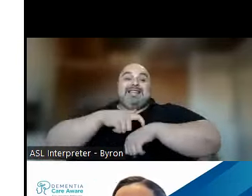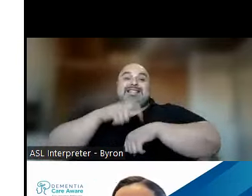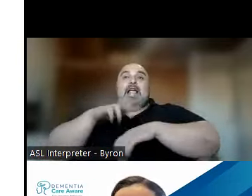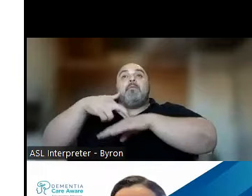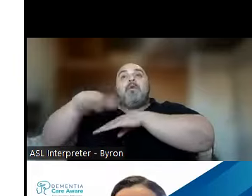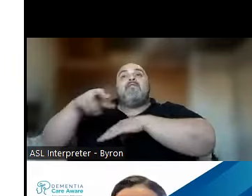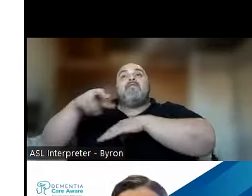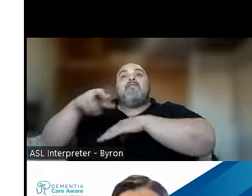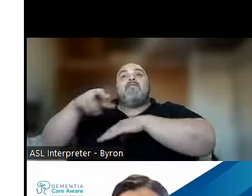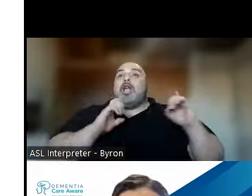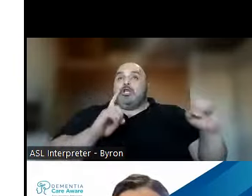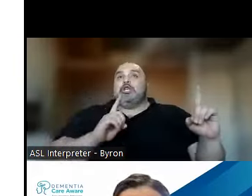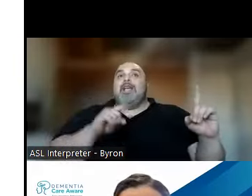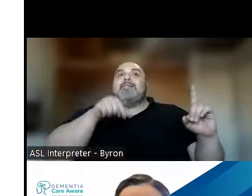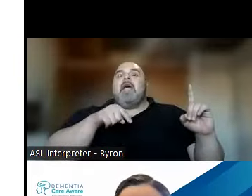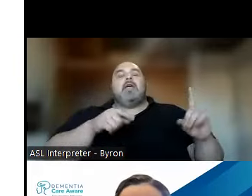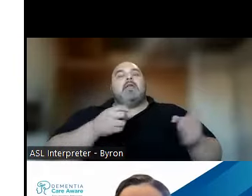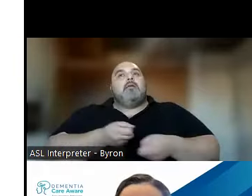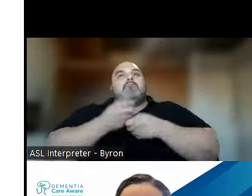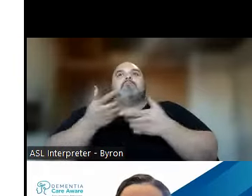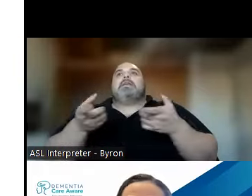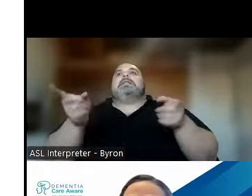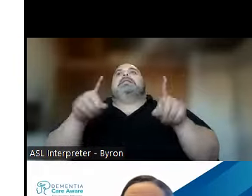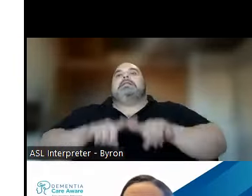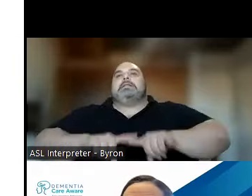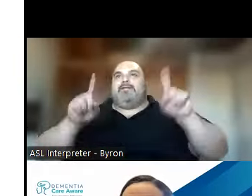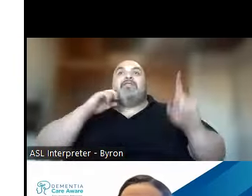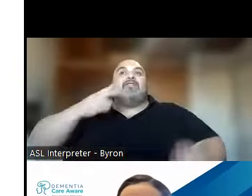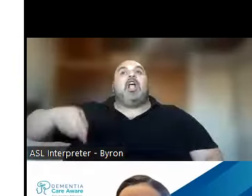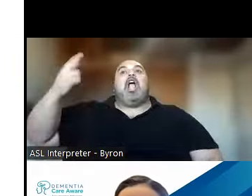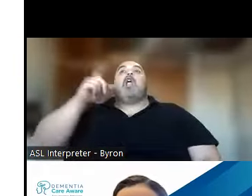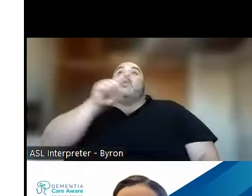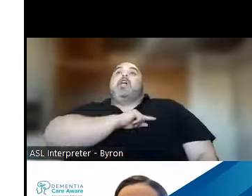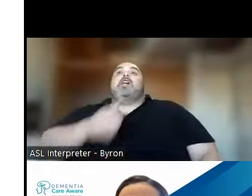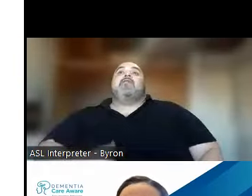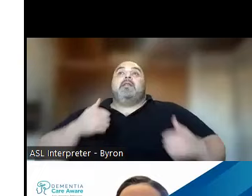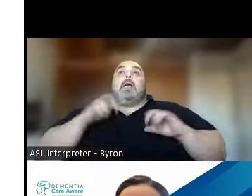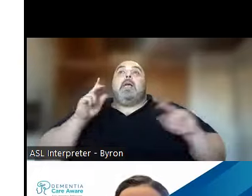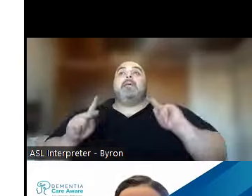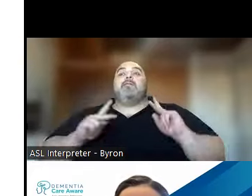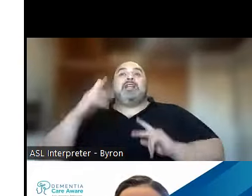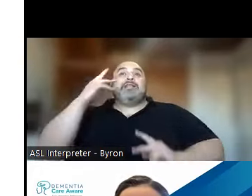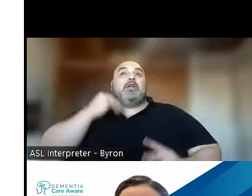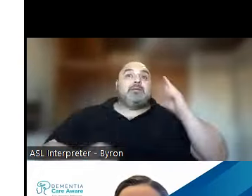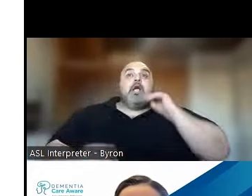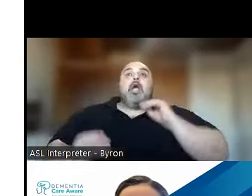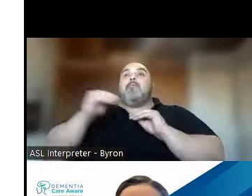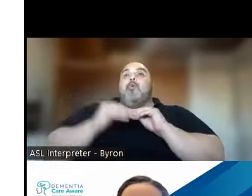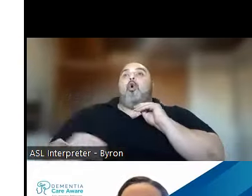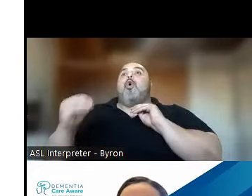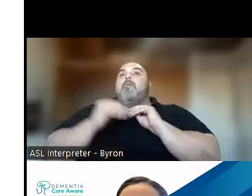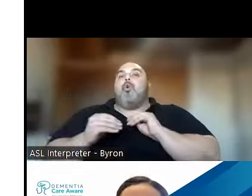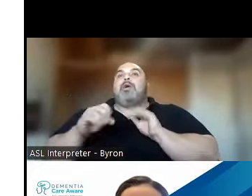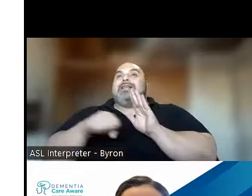the education that we know makes such a difference in high quality of life as people have more and more symptoms, the caregiver counseling and